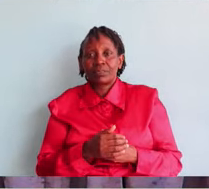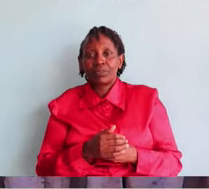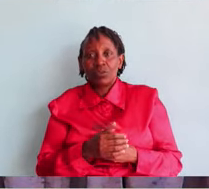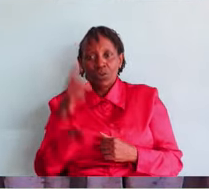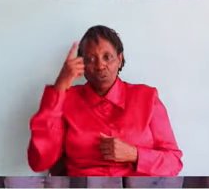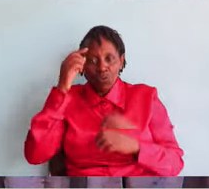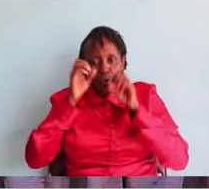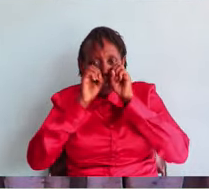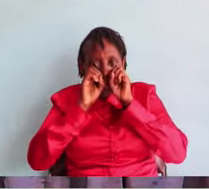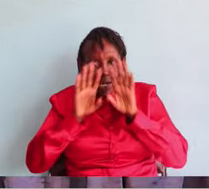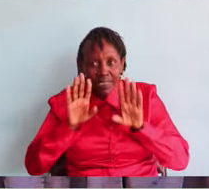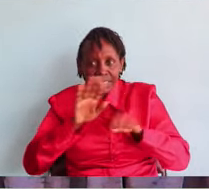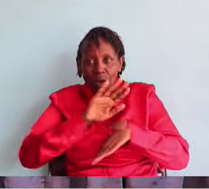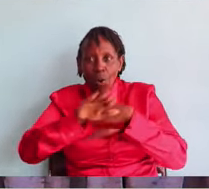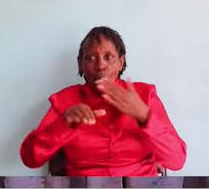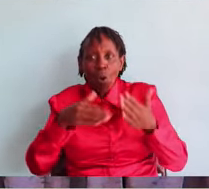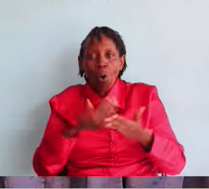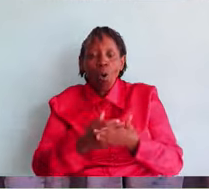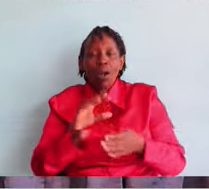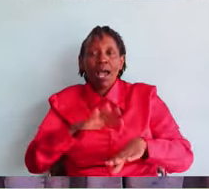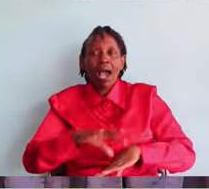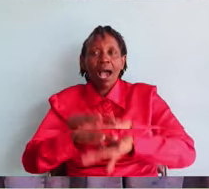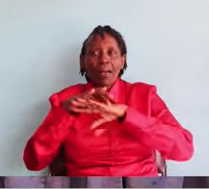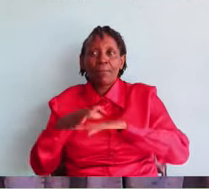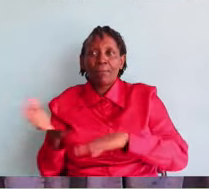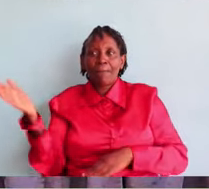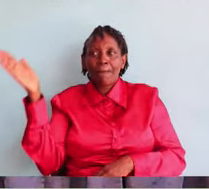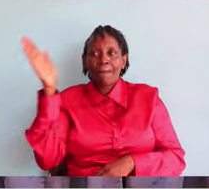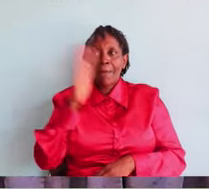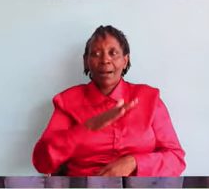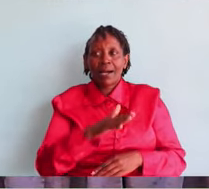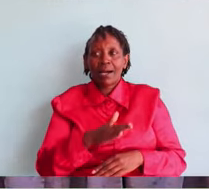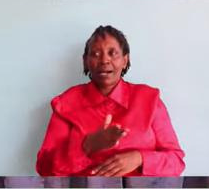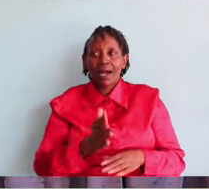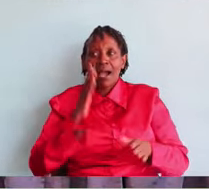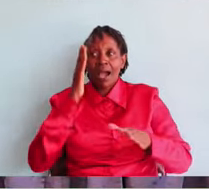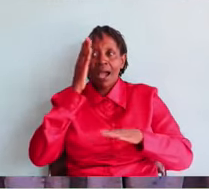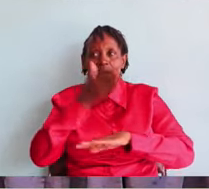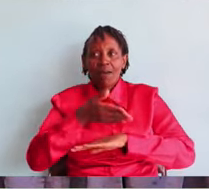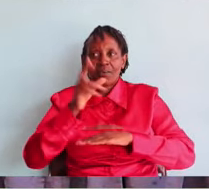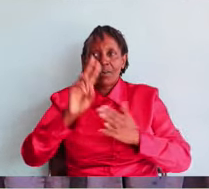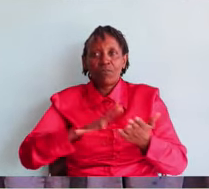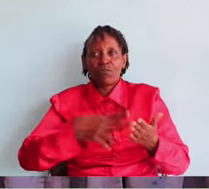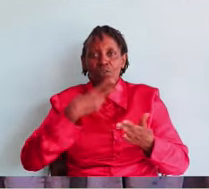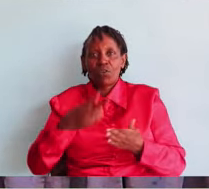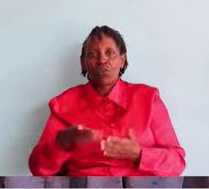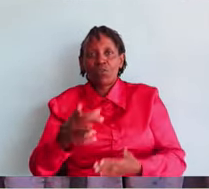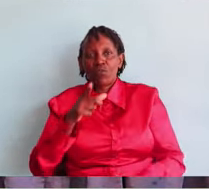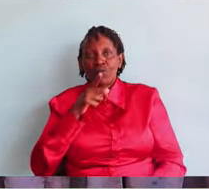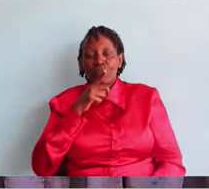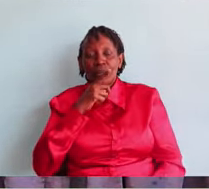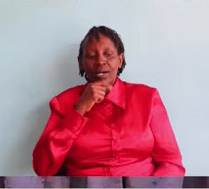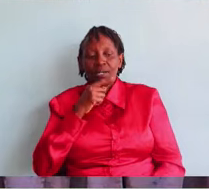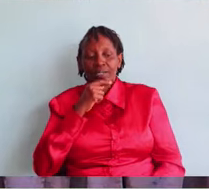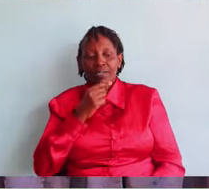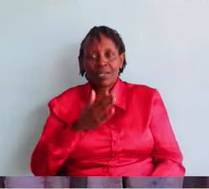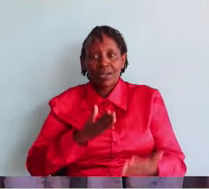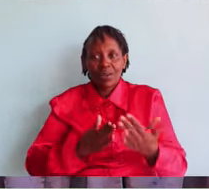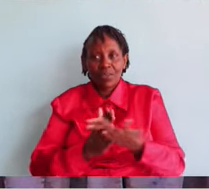blessing the whole earth and bringing us back to God after the fall of mankind. And through